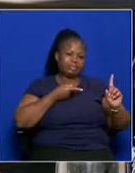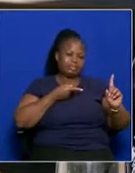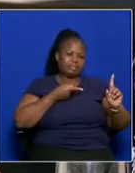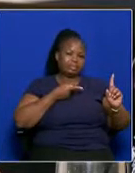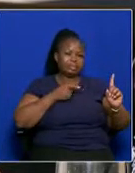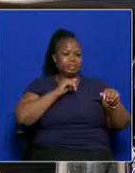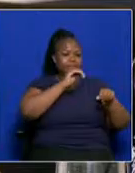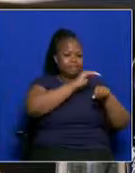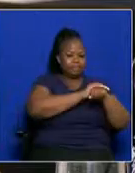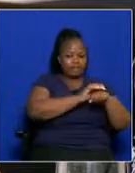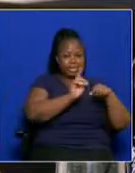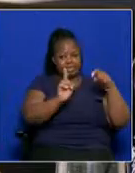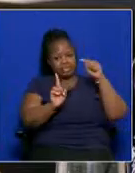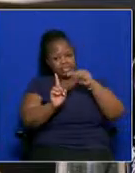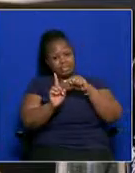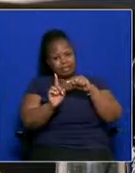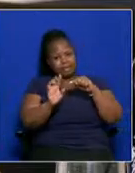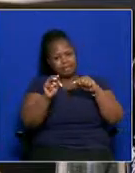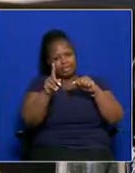yours?